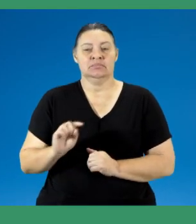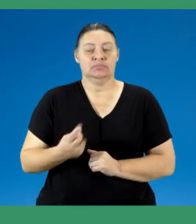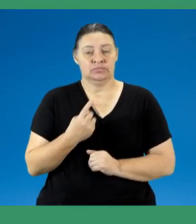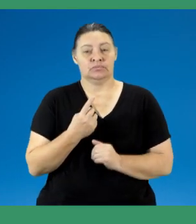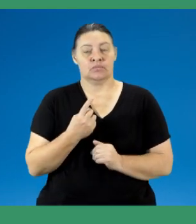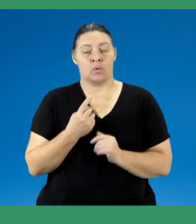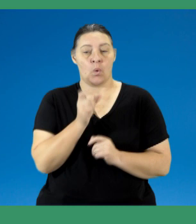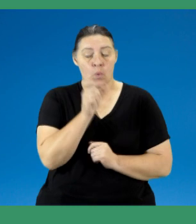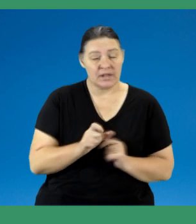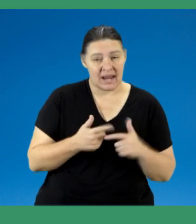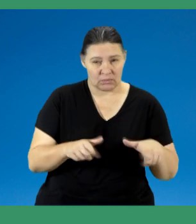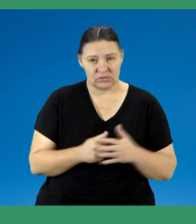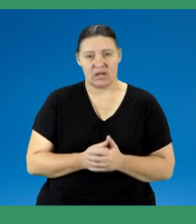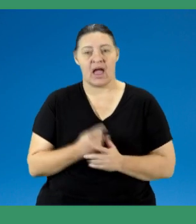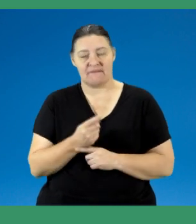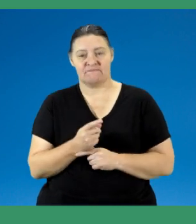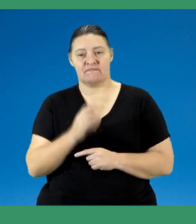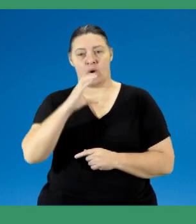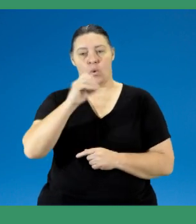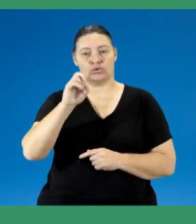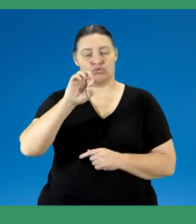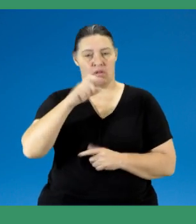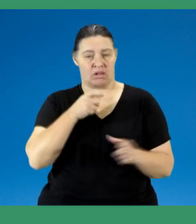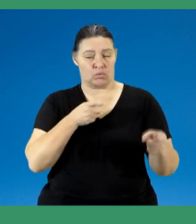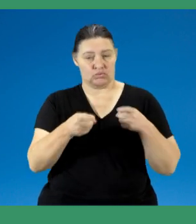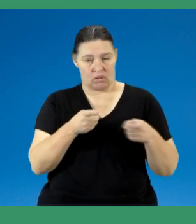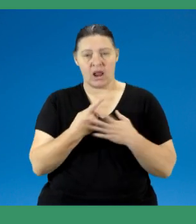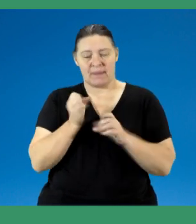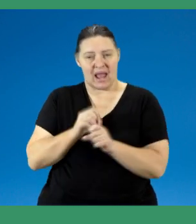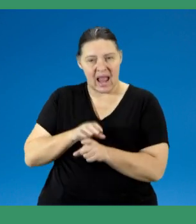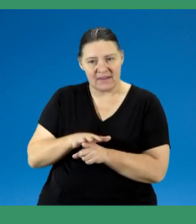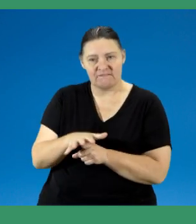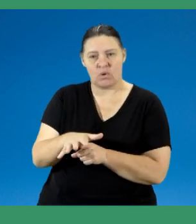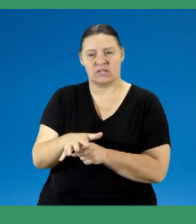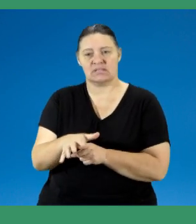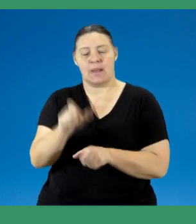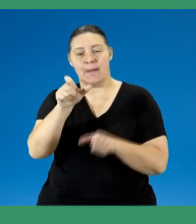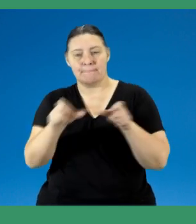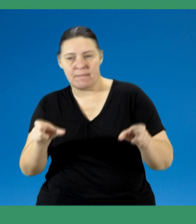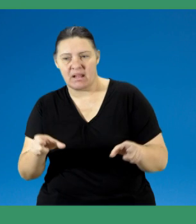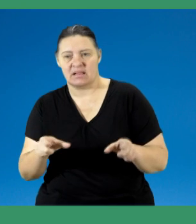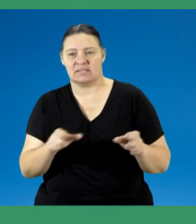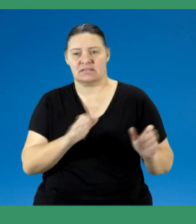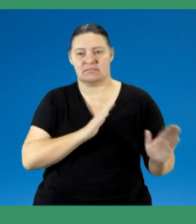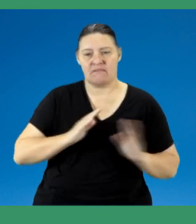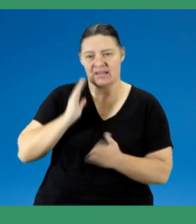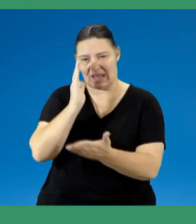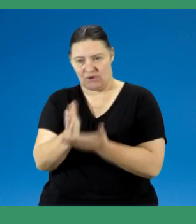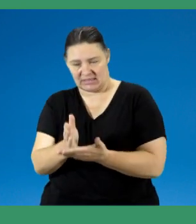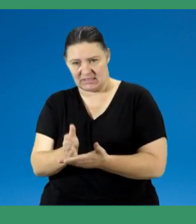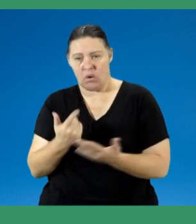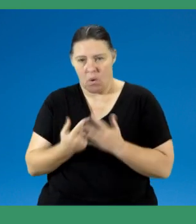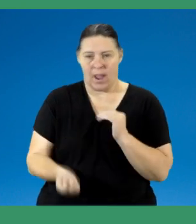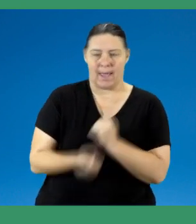New words and language. We have the term control, the power to influence or direct people's behavior or the cause of